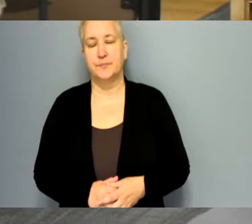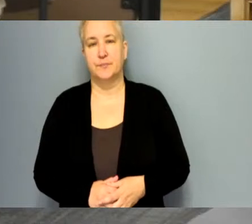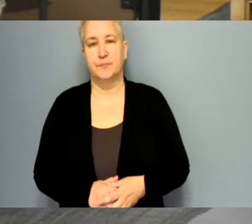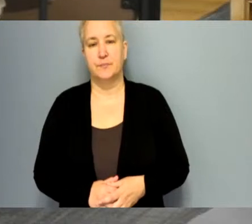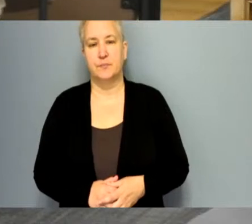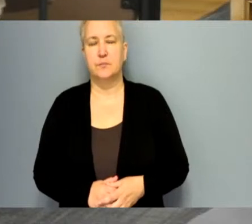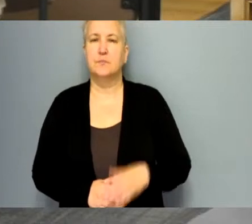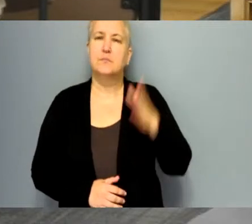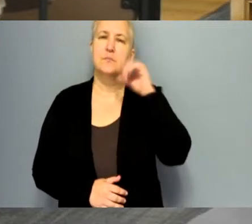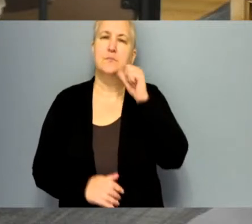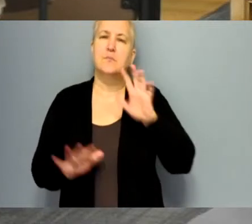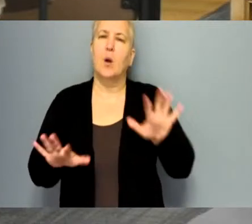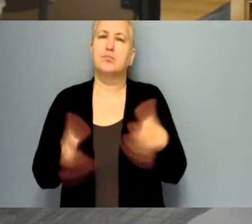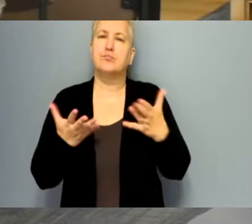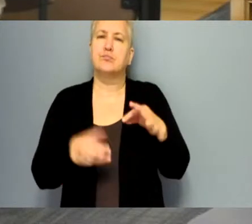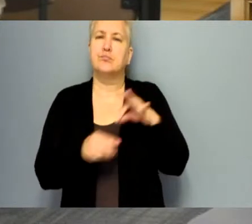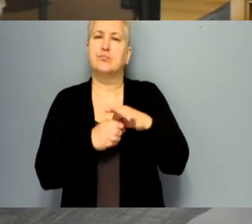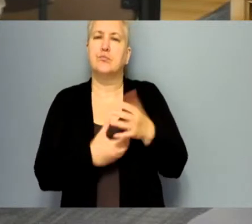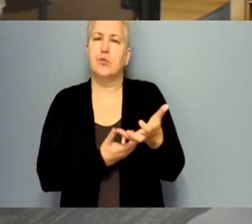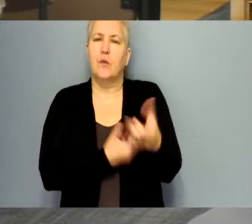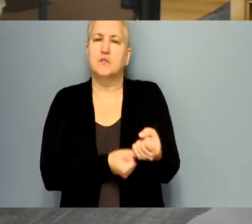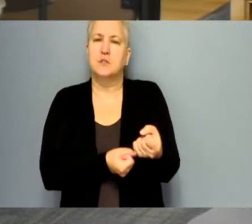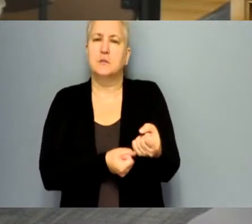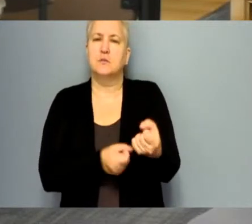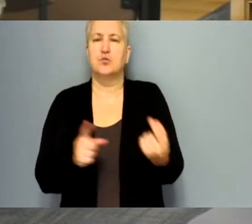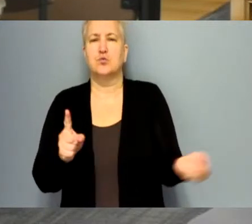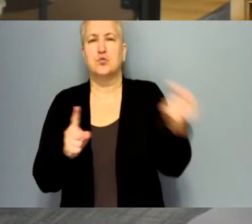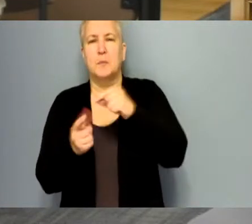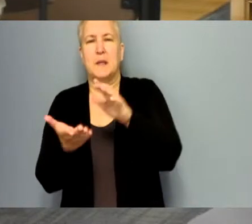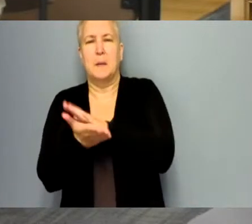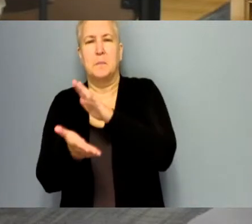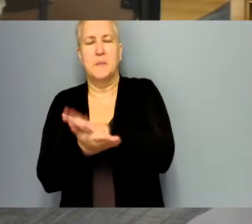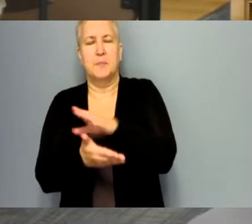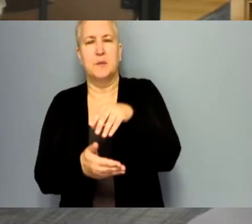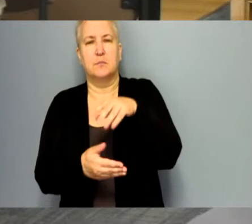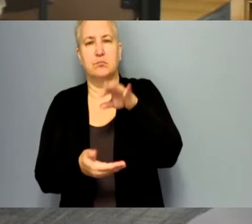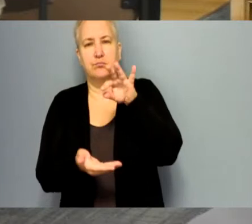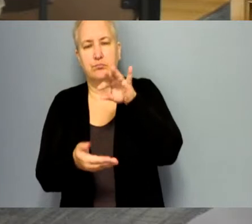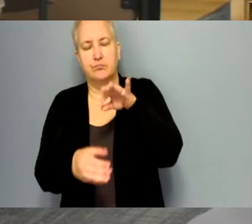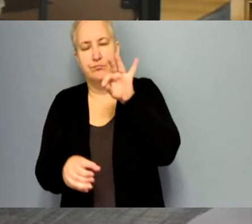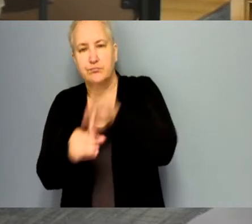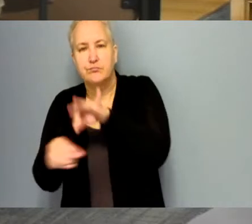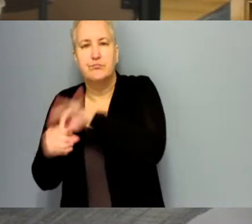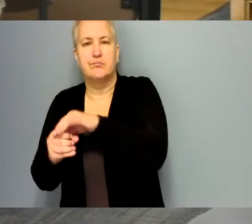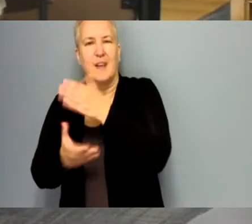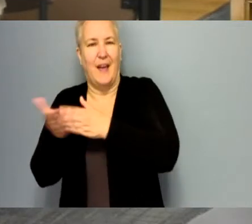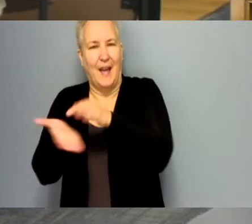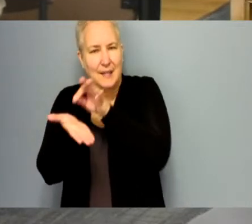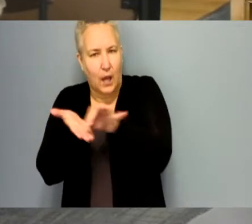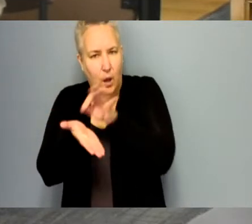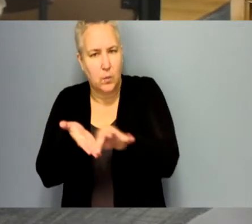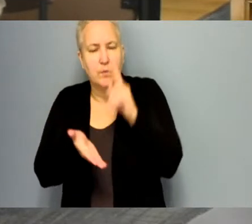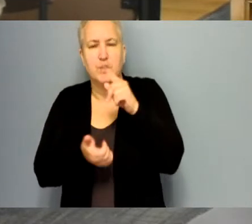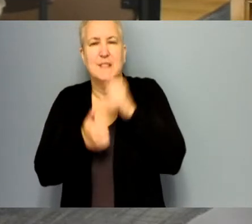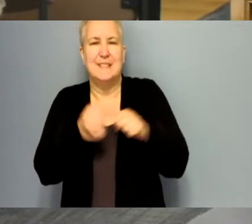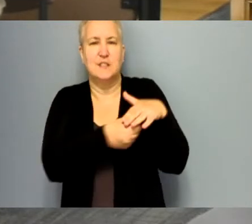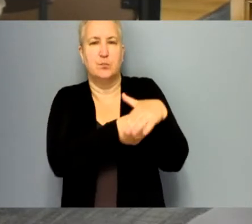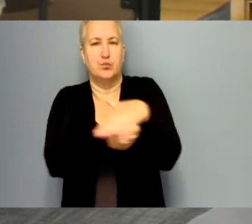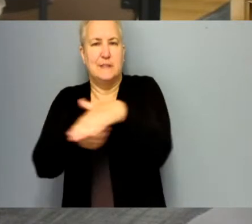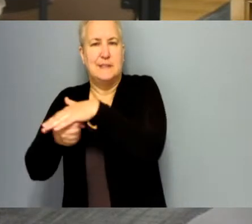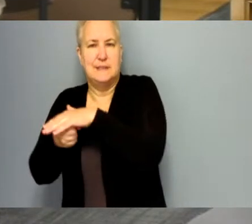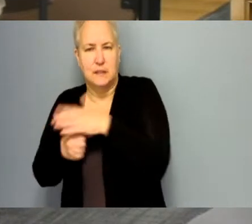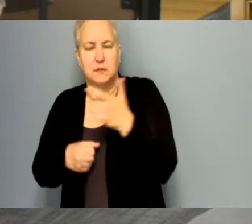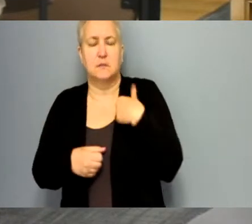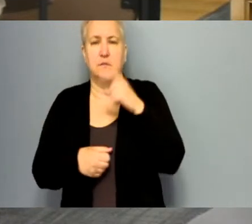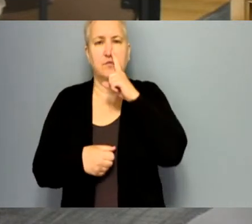Why not bolster voter confidence and go back to paper ballots and hand count the ballots in each precinct? I'm